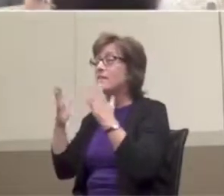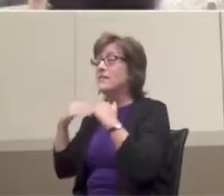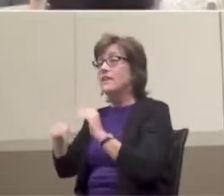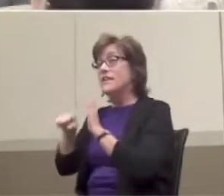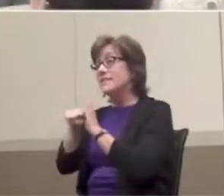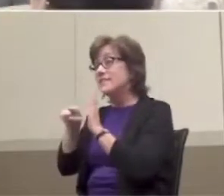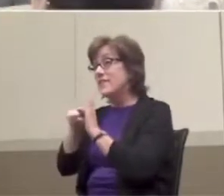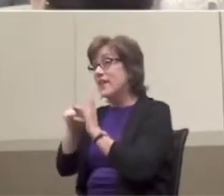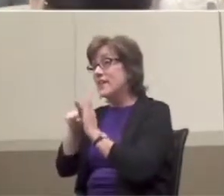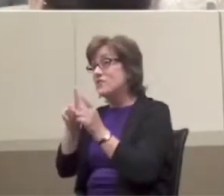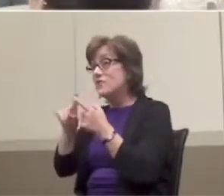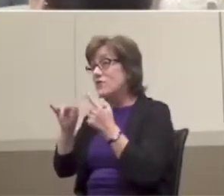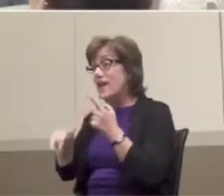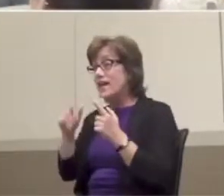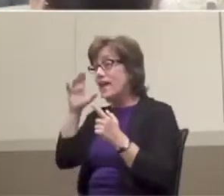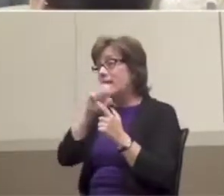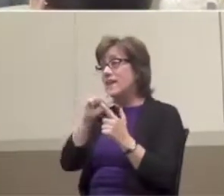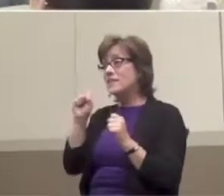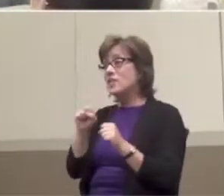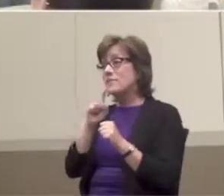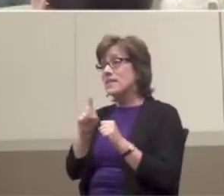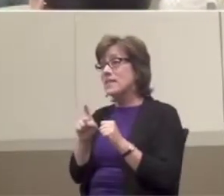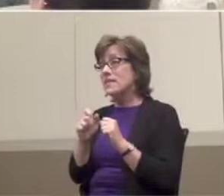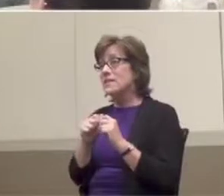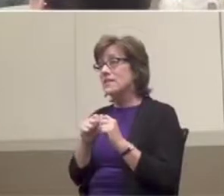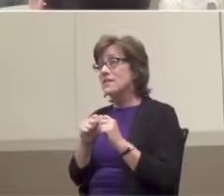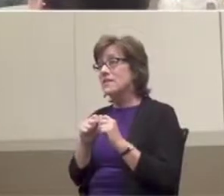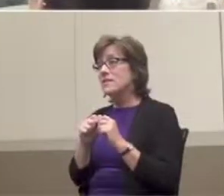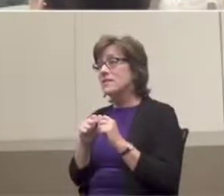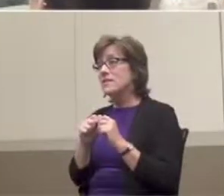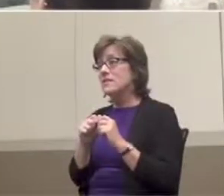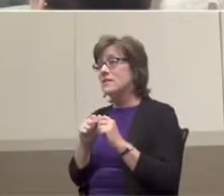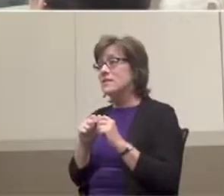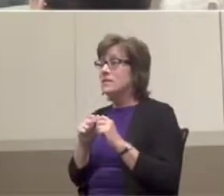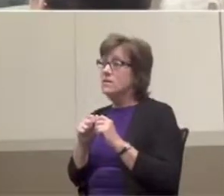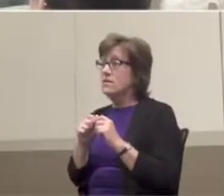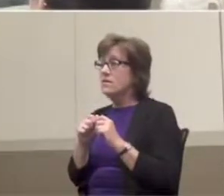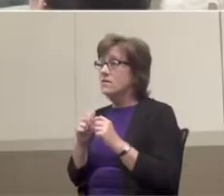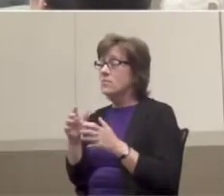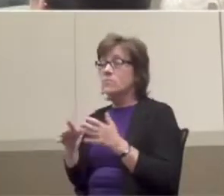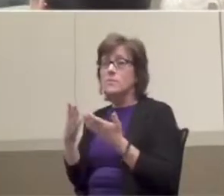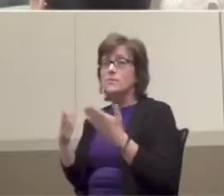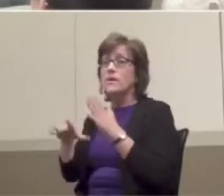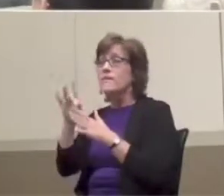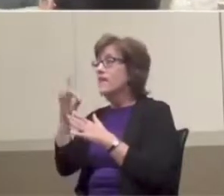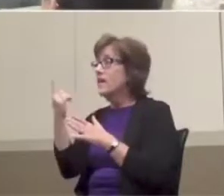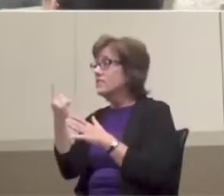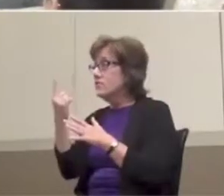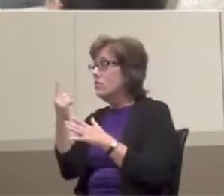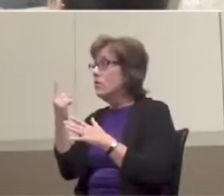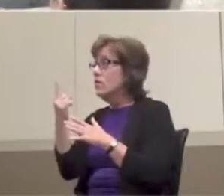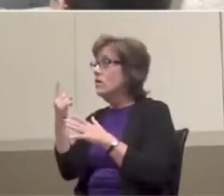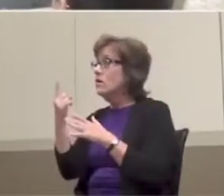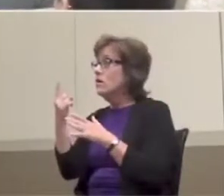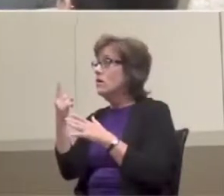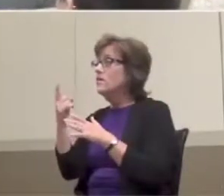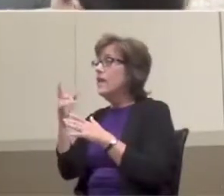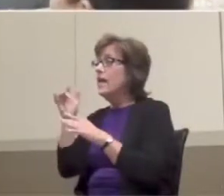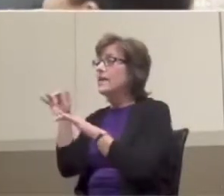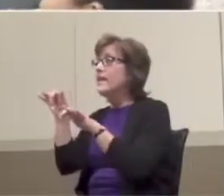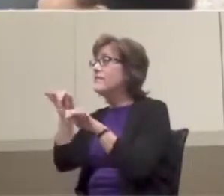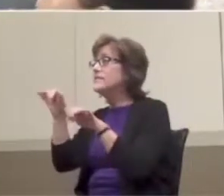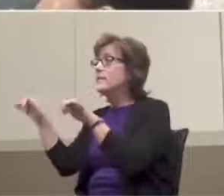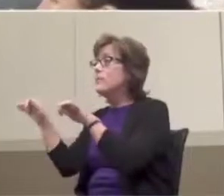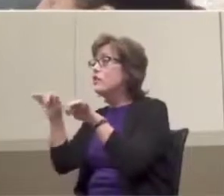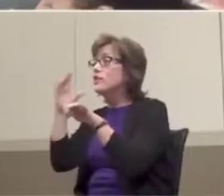guess, would be that, you might want to find someone maybe that has experienced the same thing he has, even